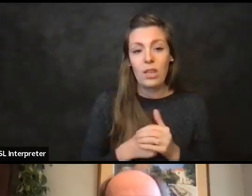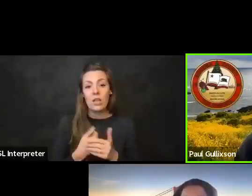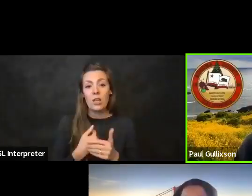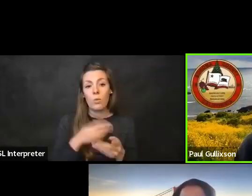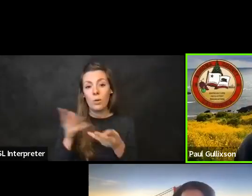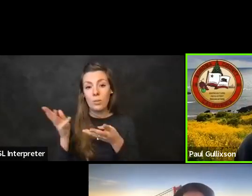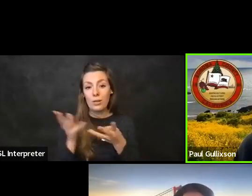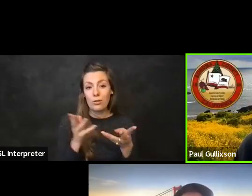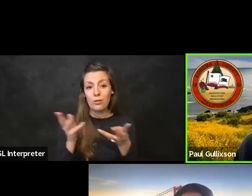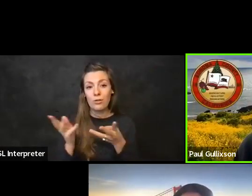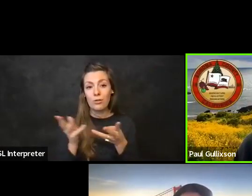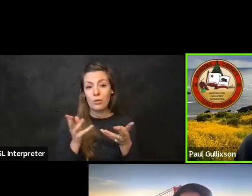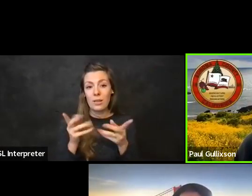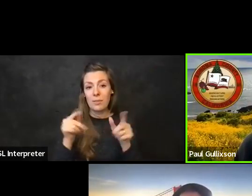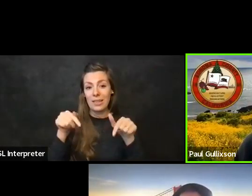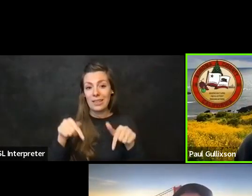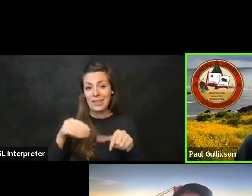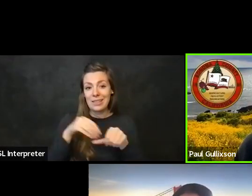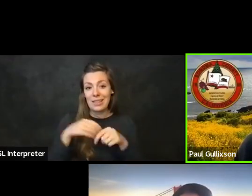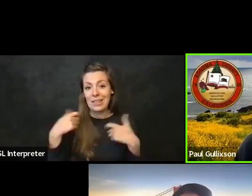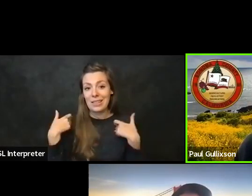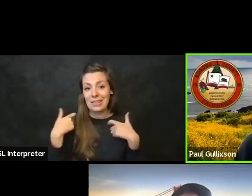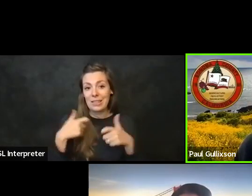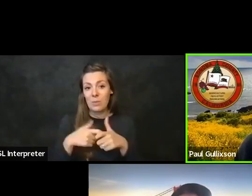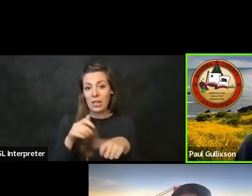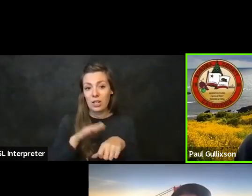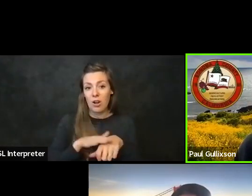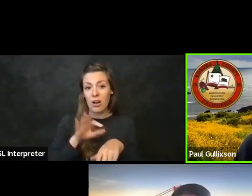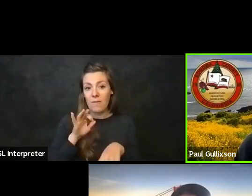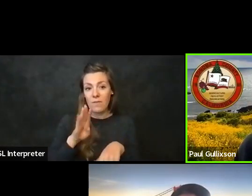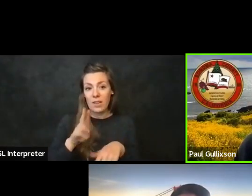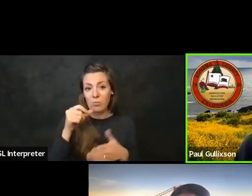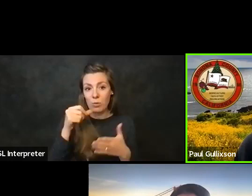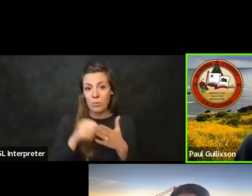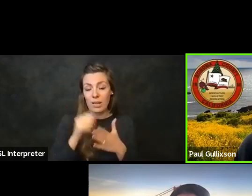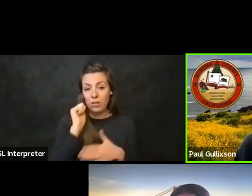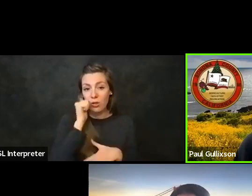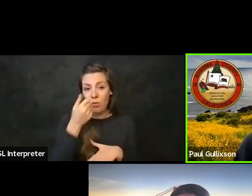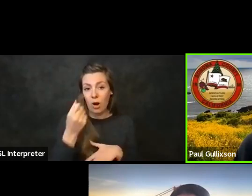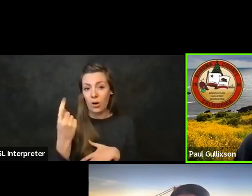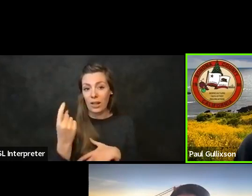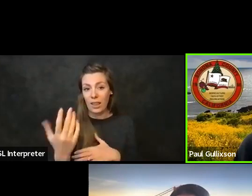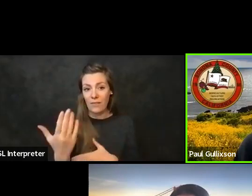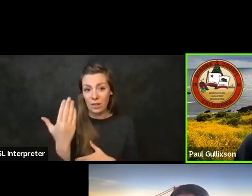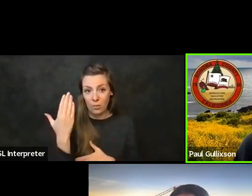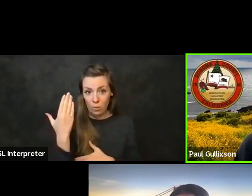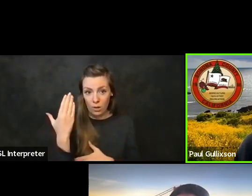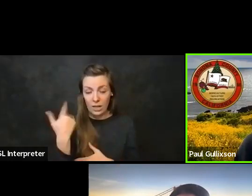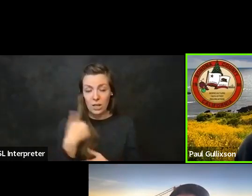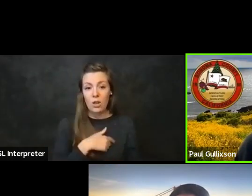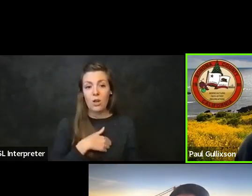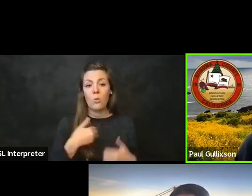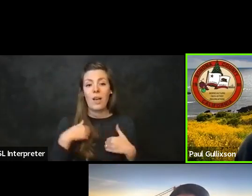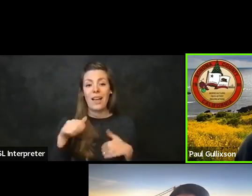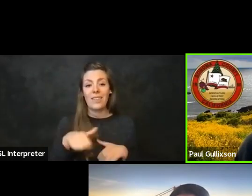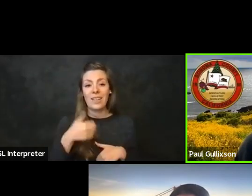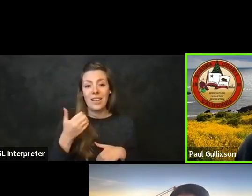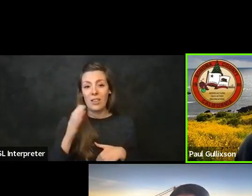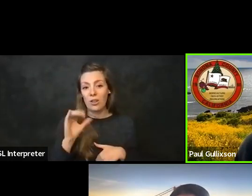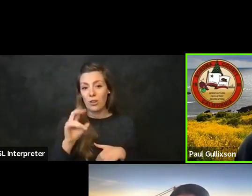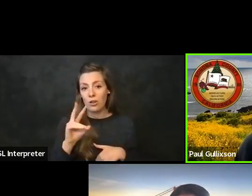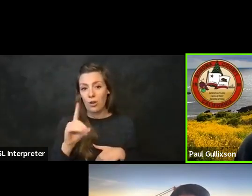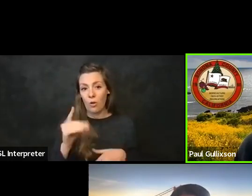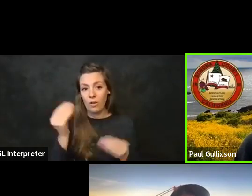a version of this briefing in Spanish on our Facebook page tomorrow at 11 a.m. And we will have another COVID